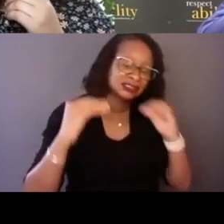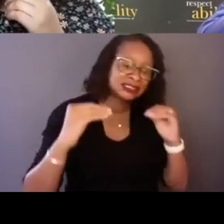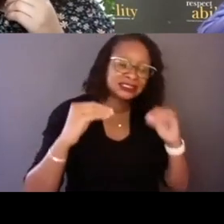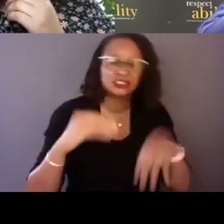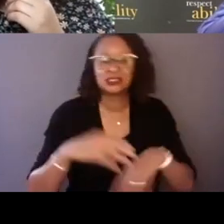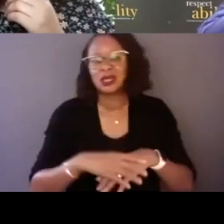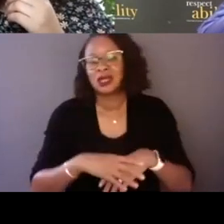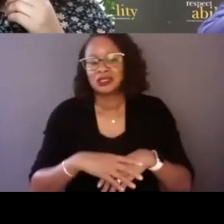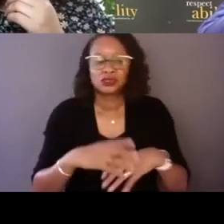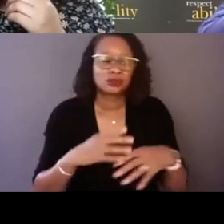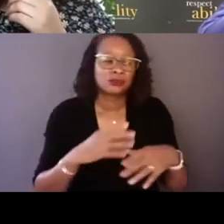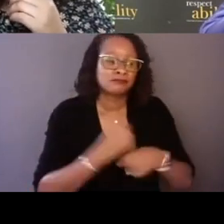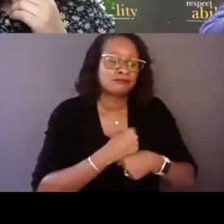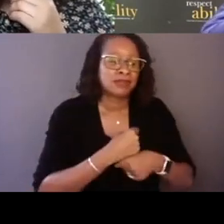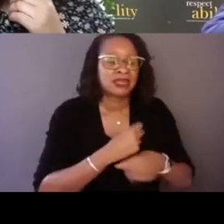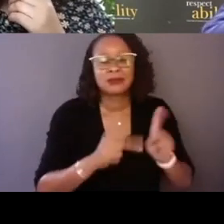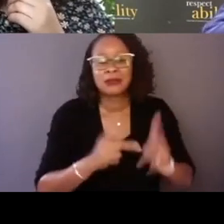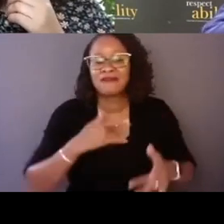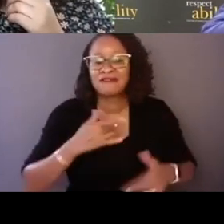ease, to